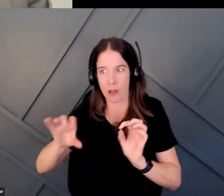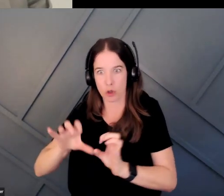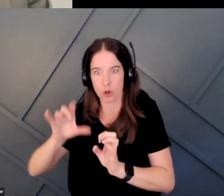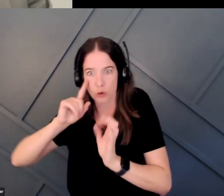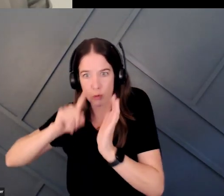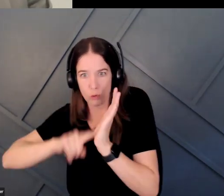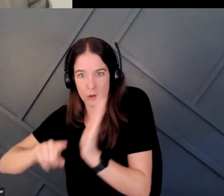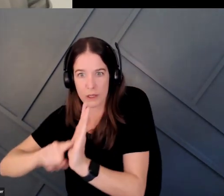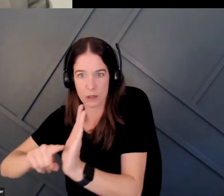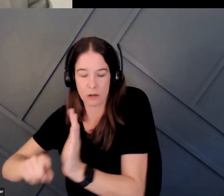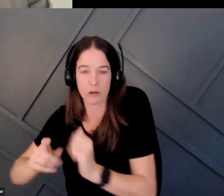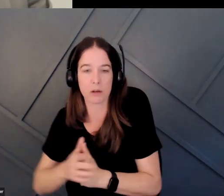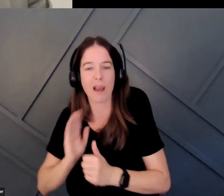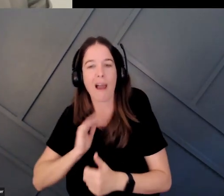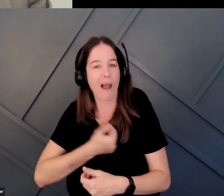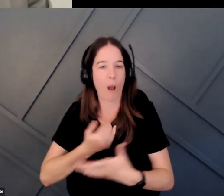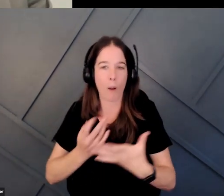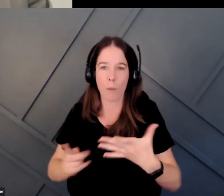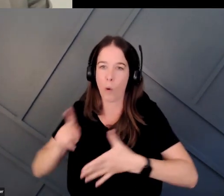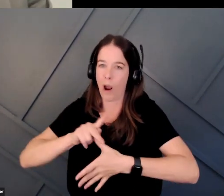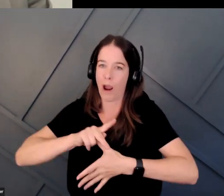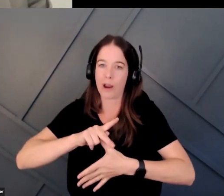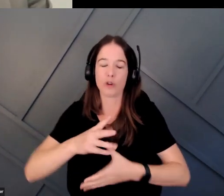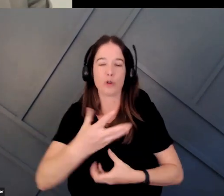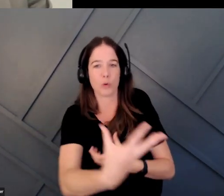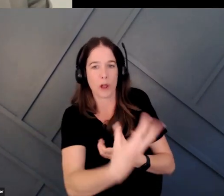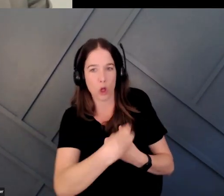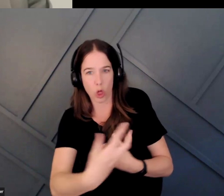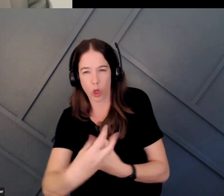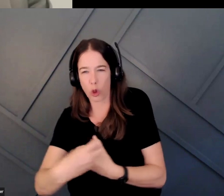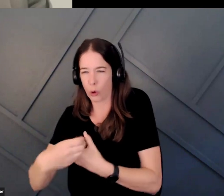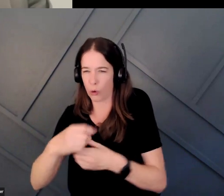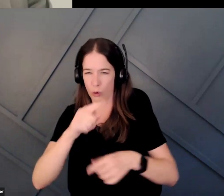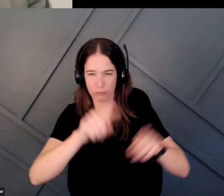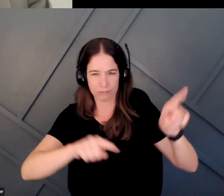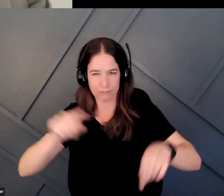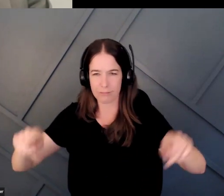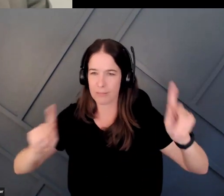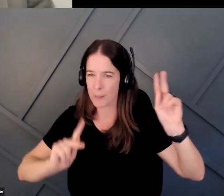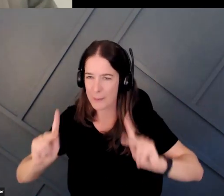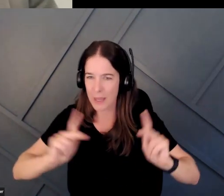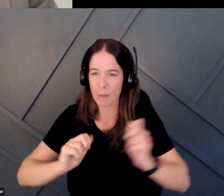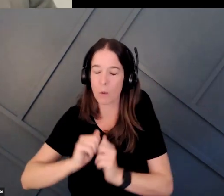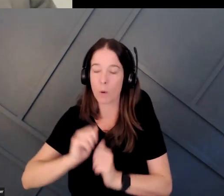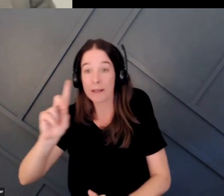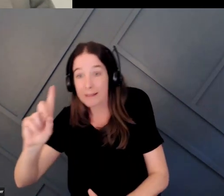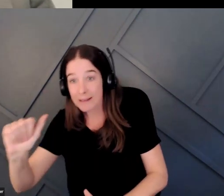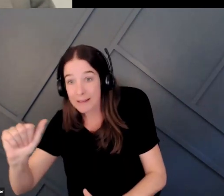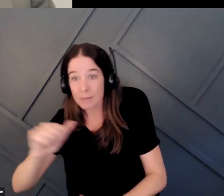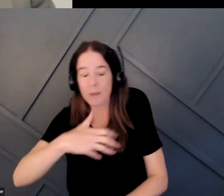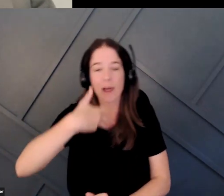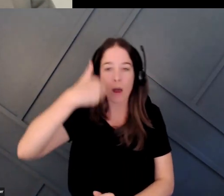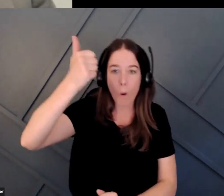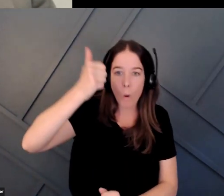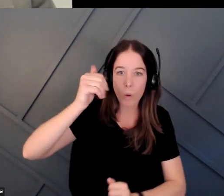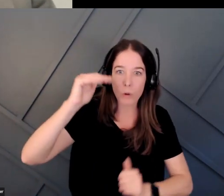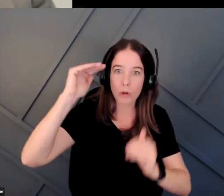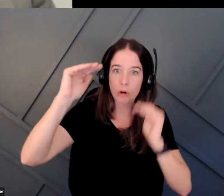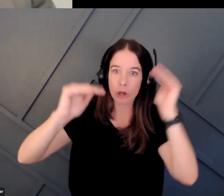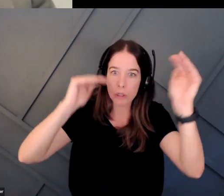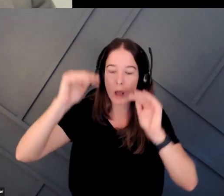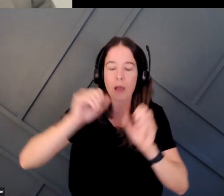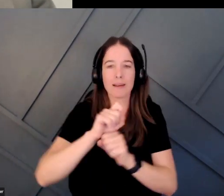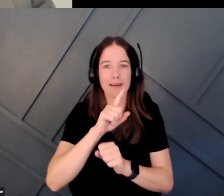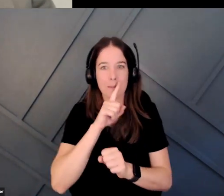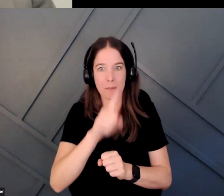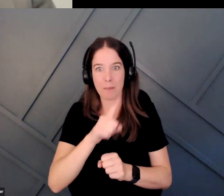the voices of people with disabilities and older adults in the development of systems of safety and in preparedness and response efforts